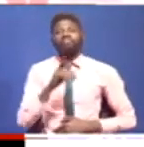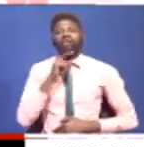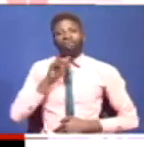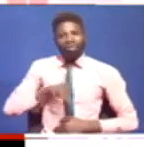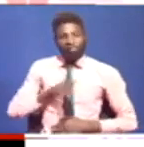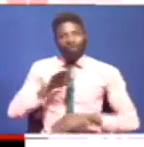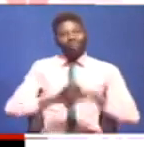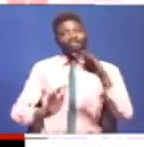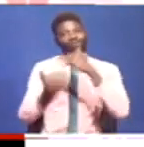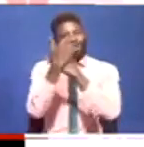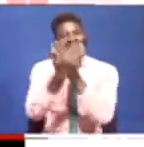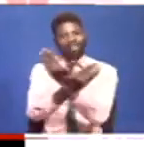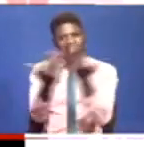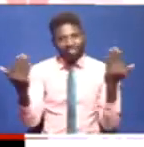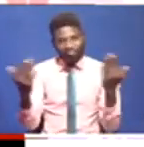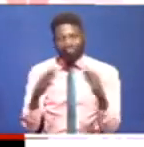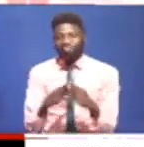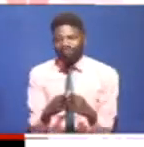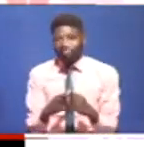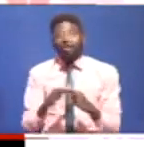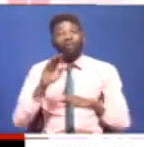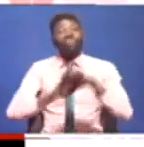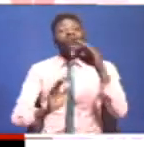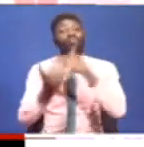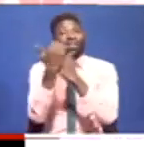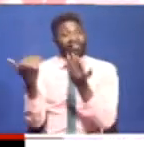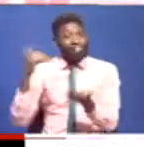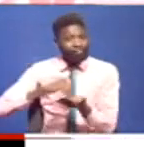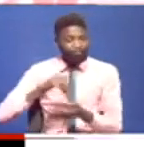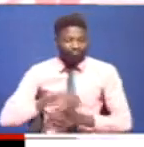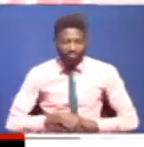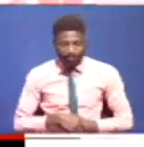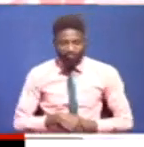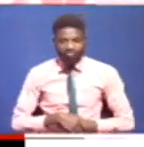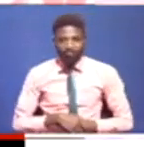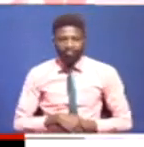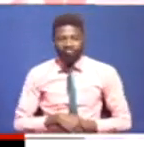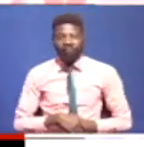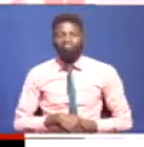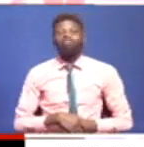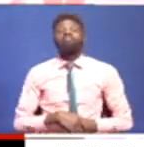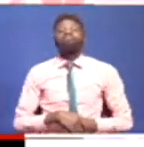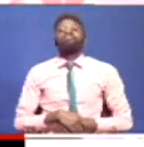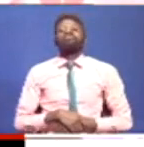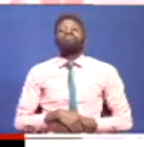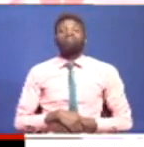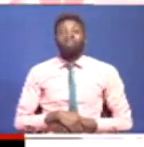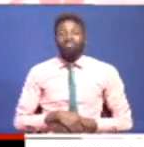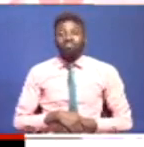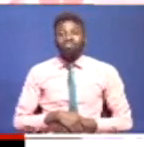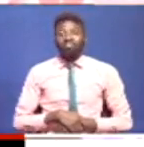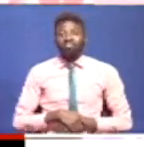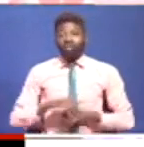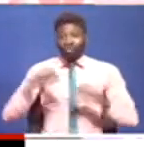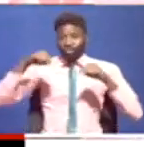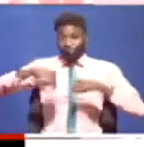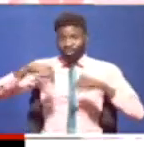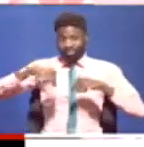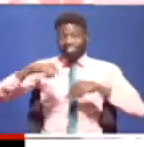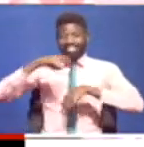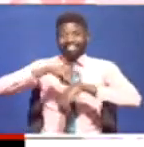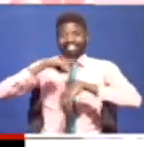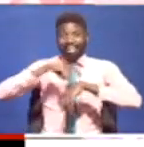morning. Good morning. Good morning again. Good morning. Since today is time for